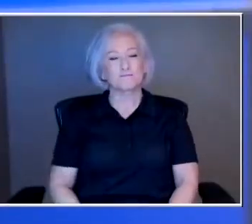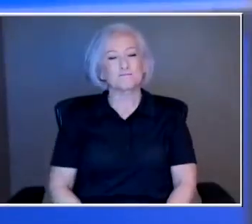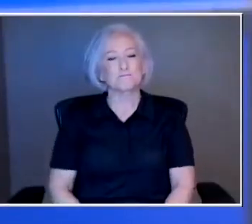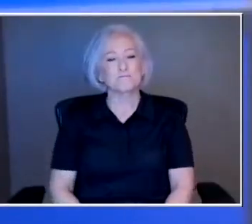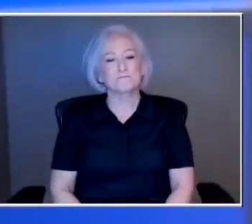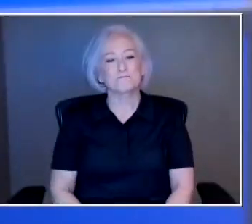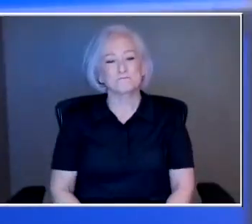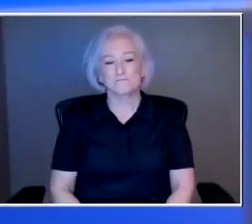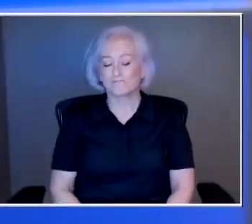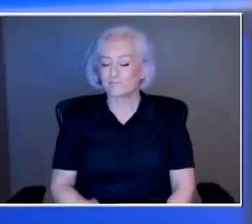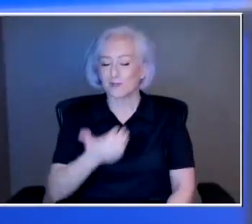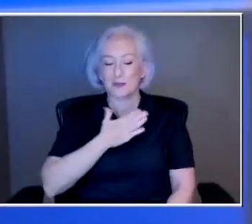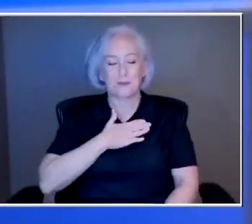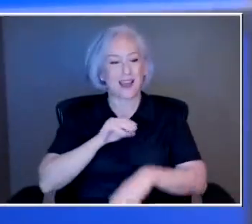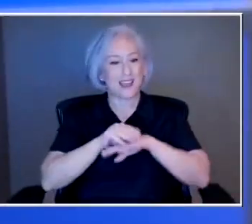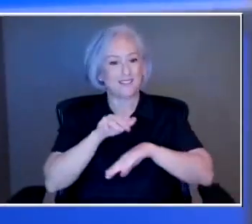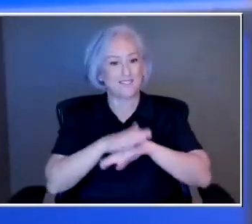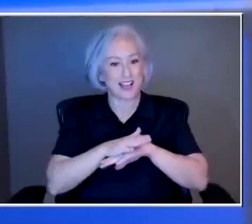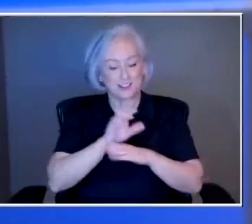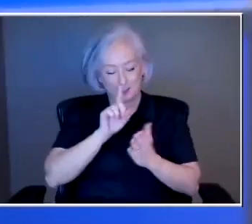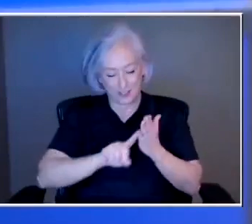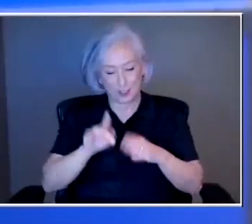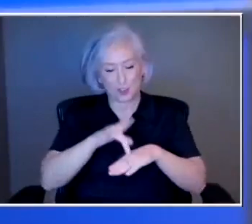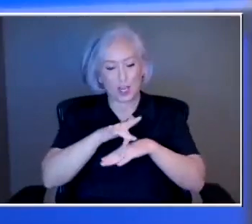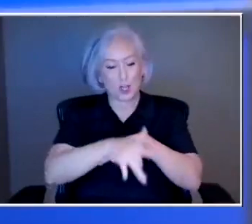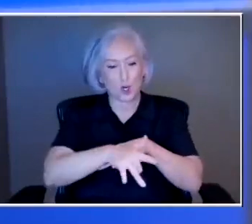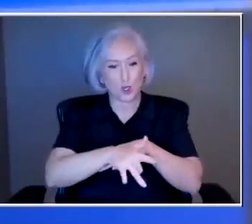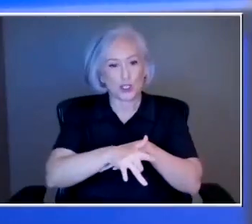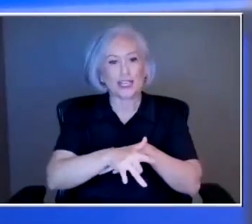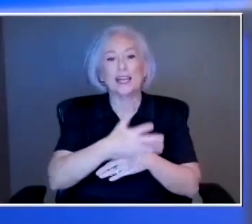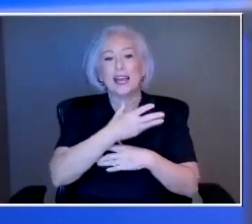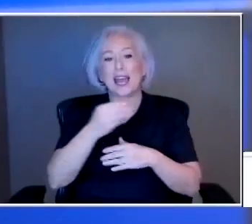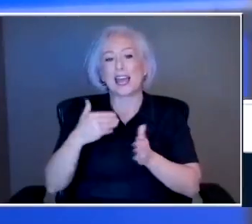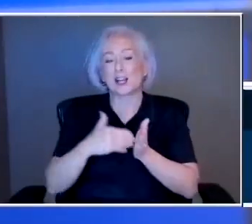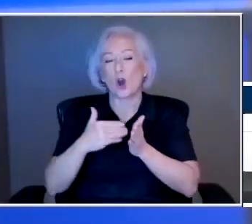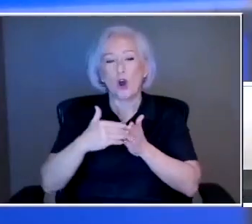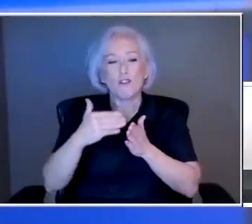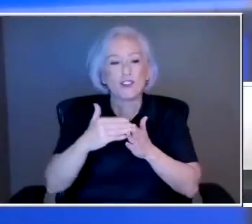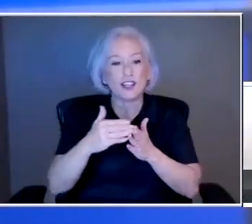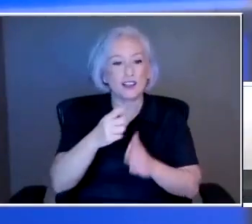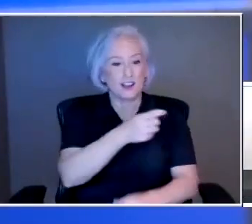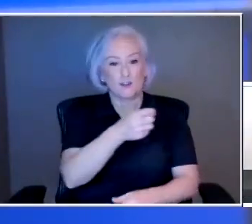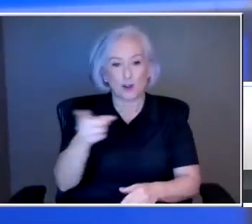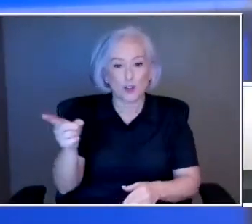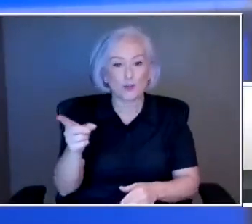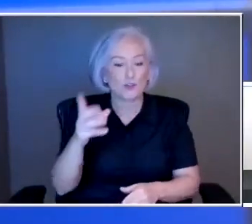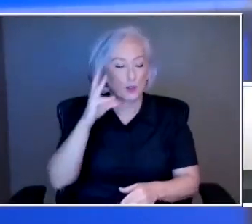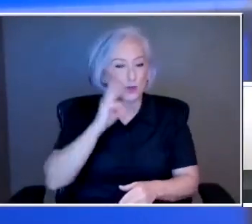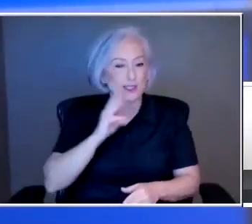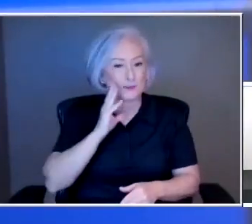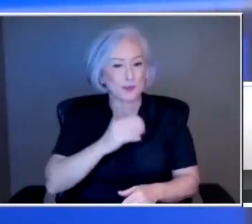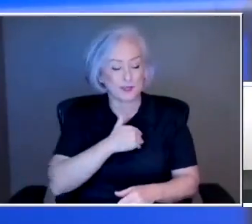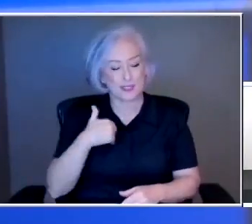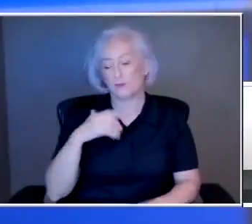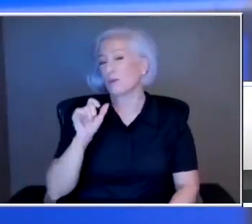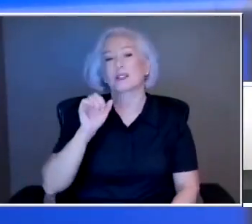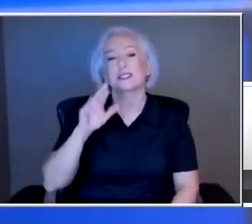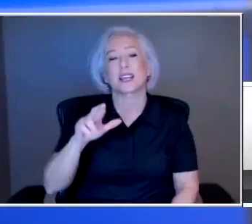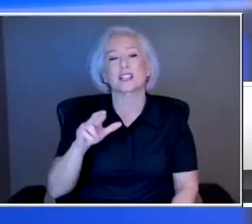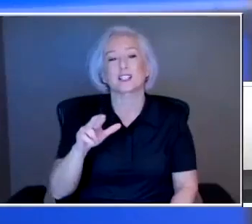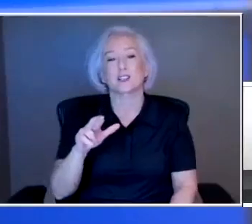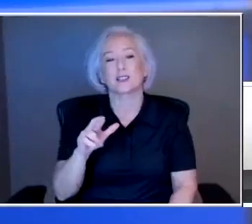is to get checked early and get checked often. And those who are battling, embrace the support of others around